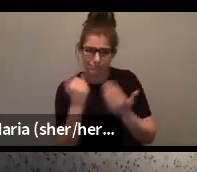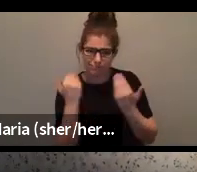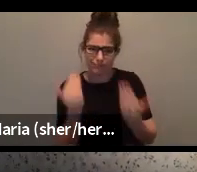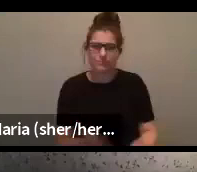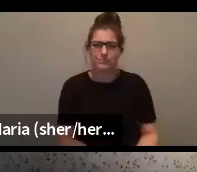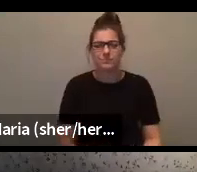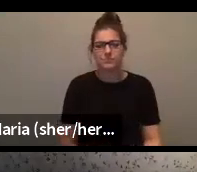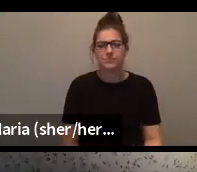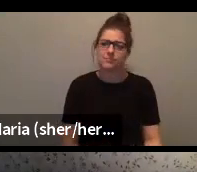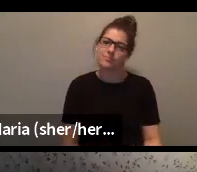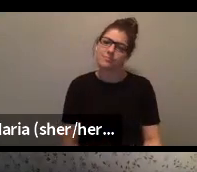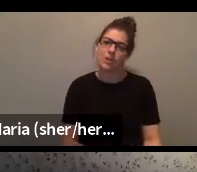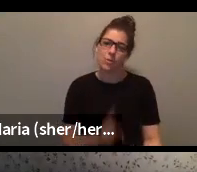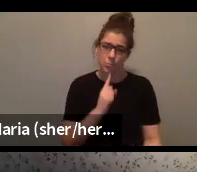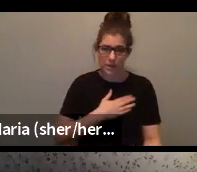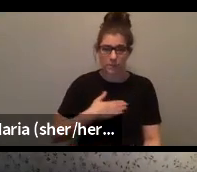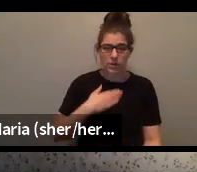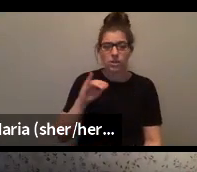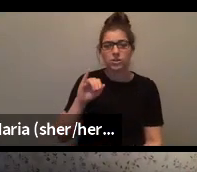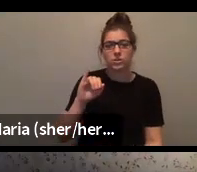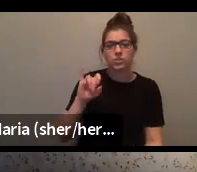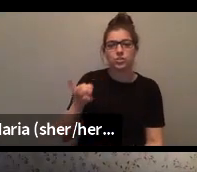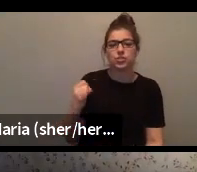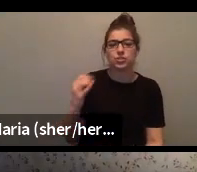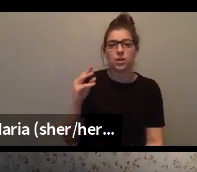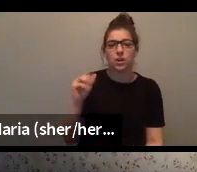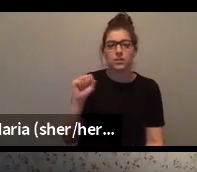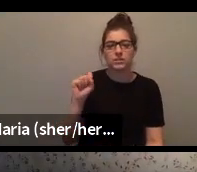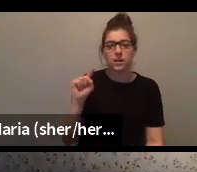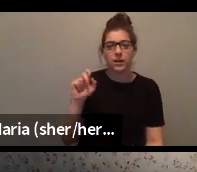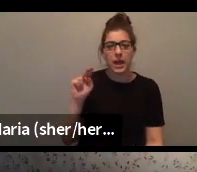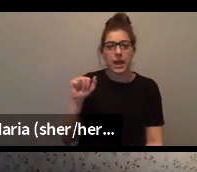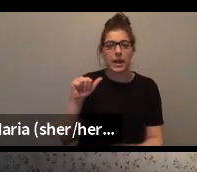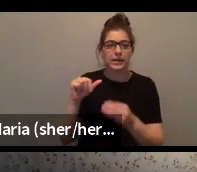I so appreciated John Tande talking about, I'll add my sweat.